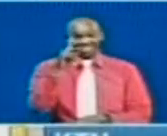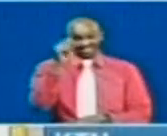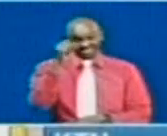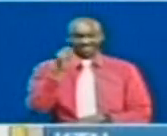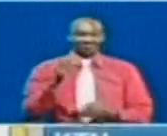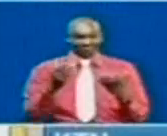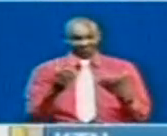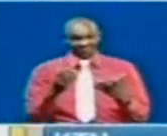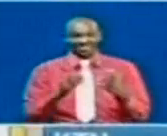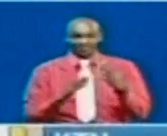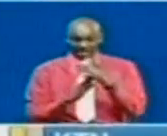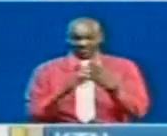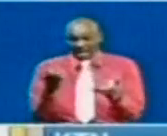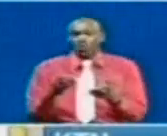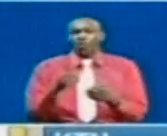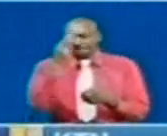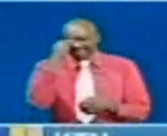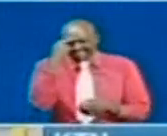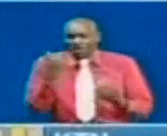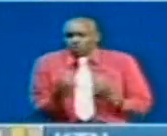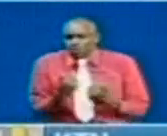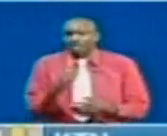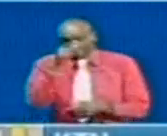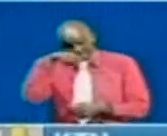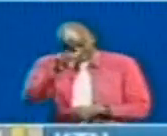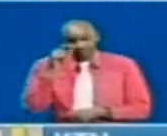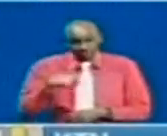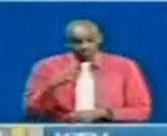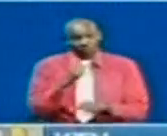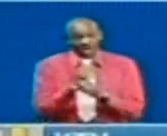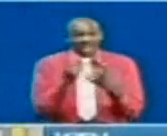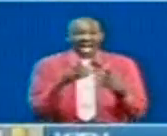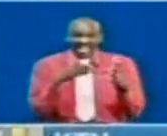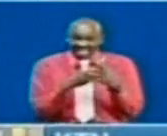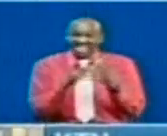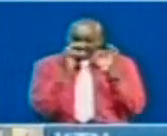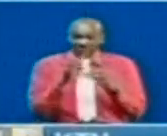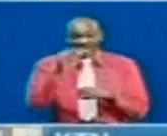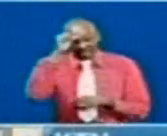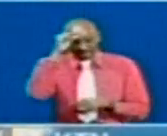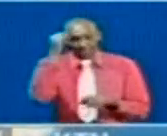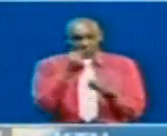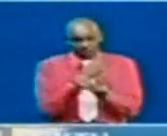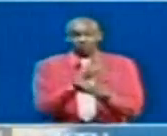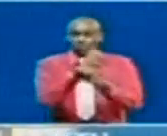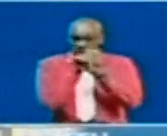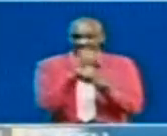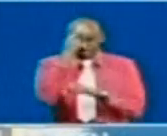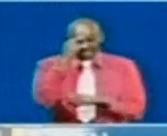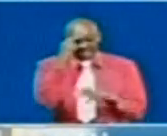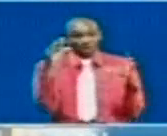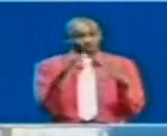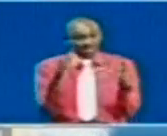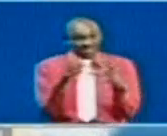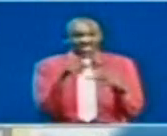a group of Maasai youth leaders are now threatening to take matters into their own hands if the government fails to protect members of the Maasai community